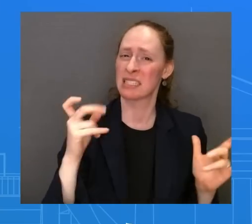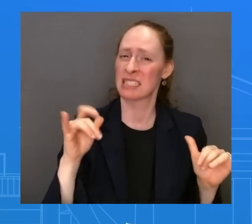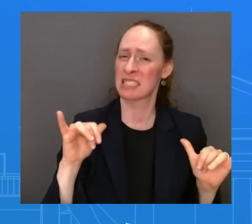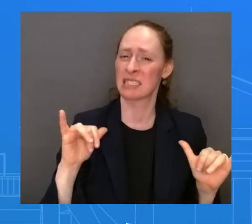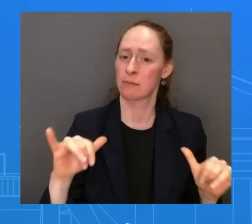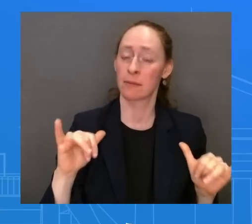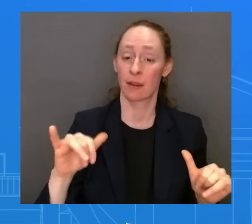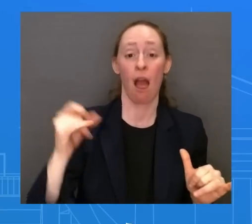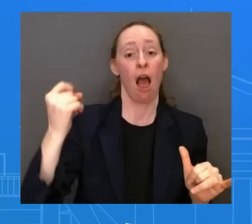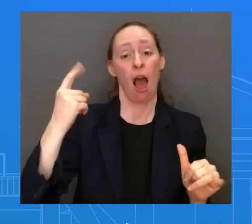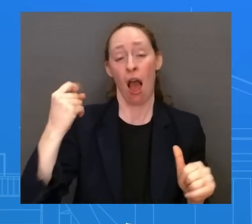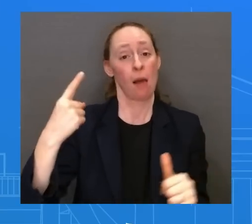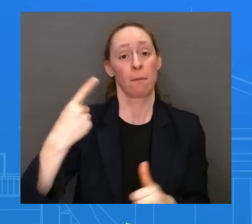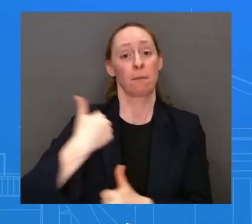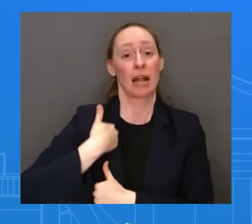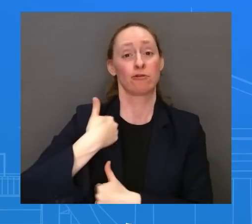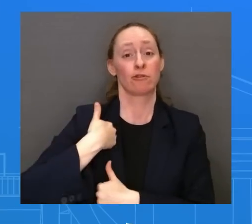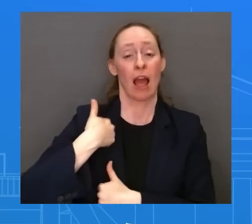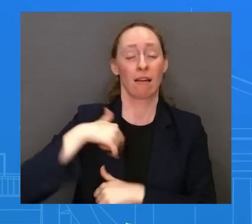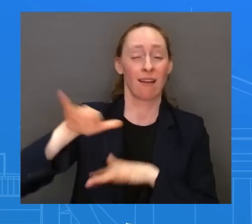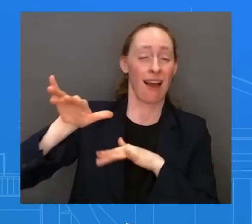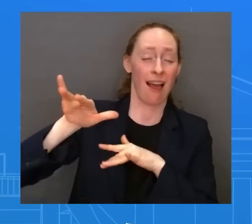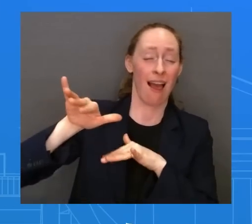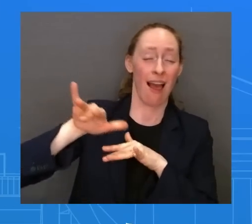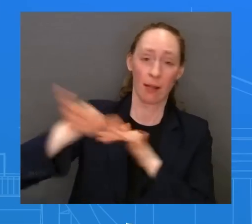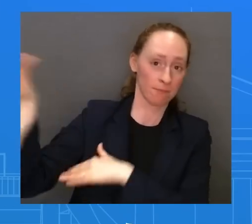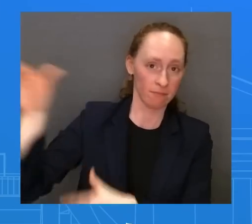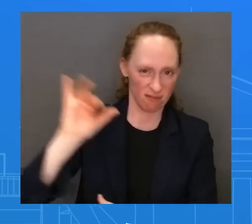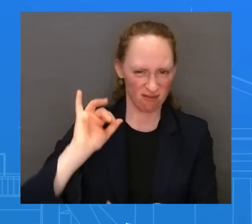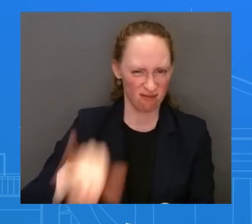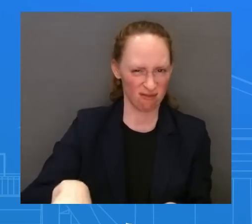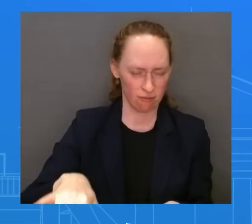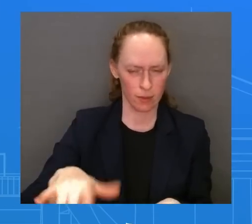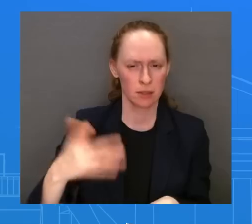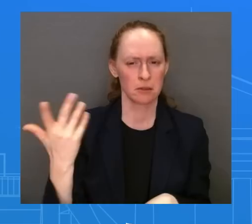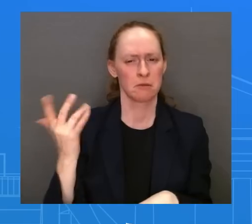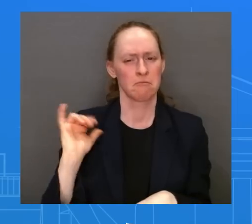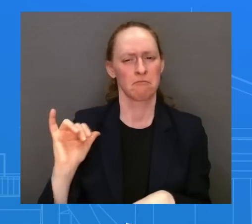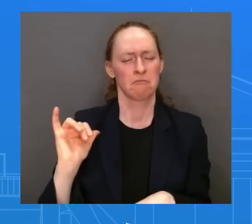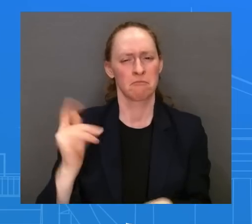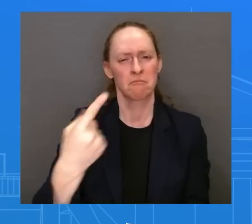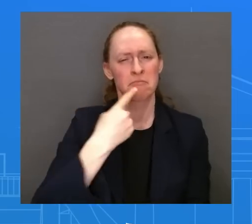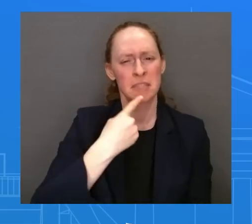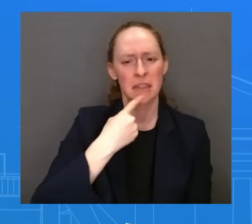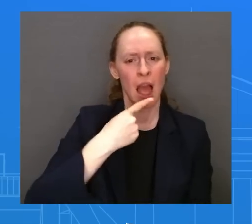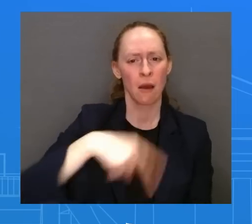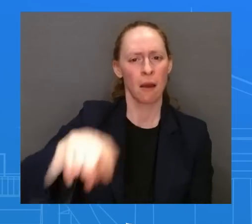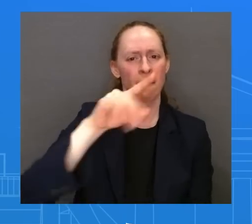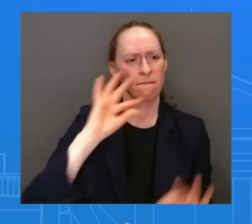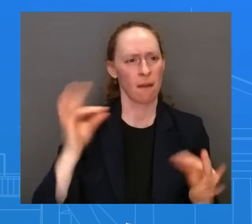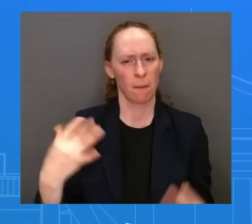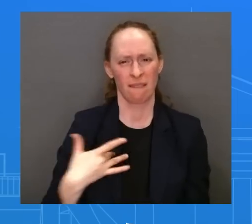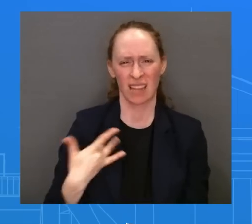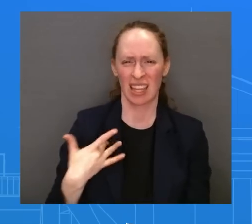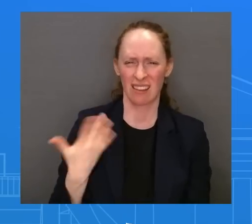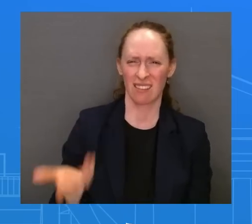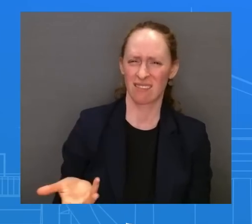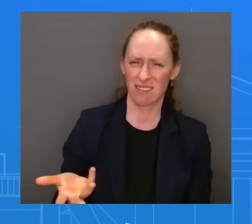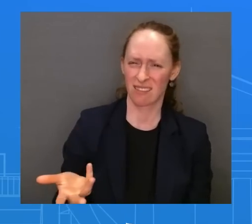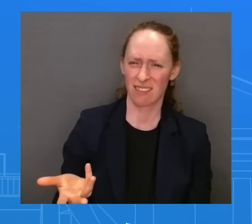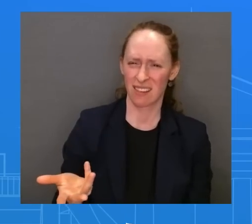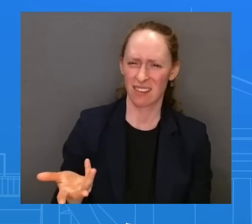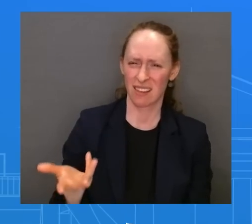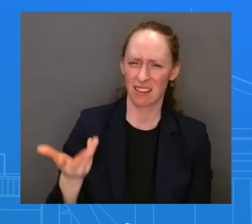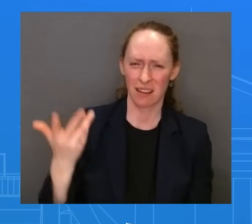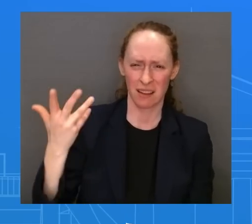of the Fallen who may read that and wonder what was the point the president said uh many times that